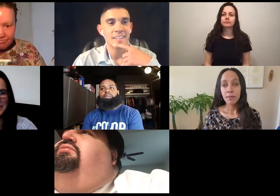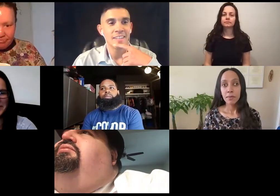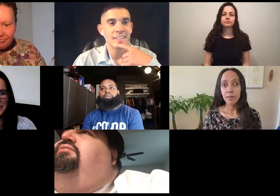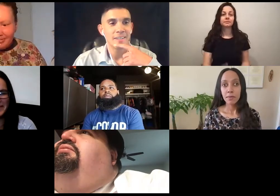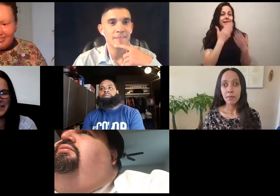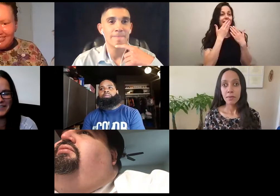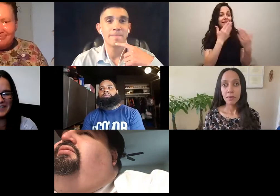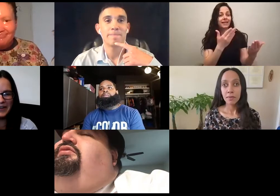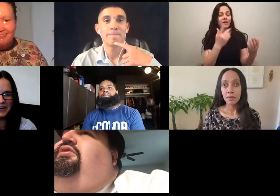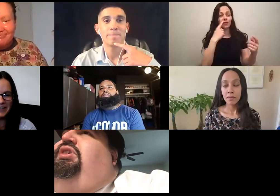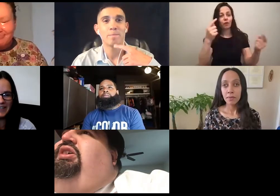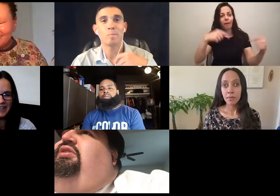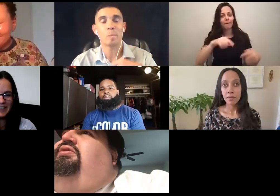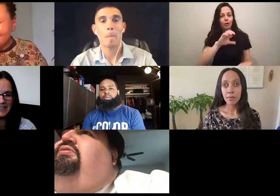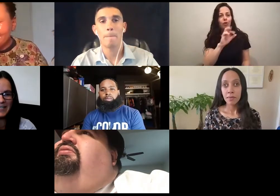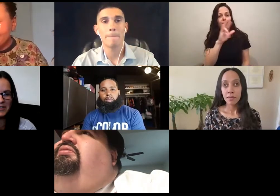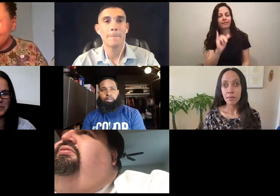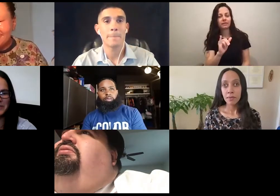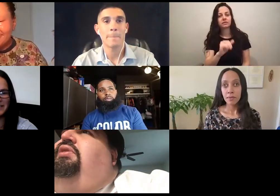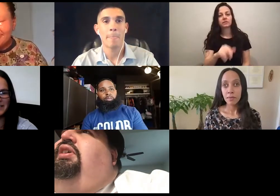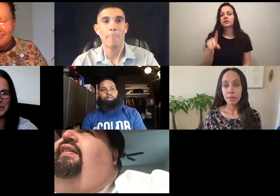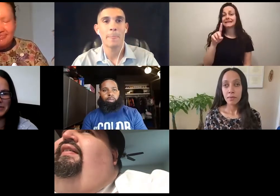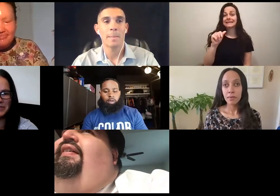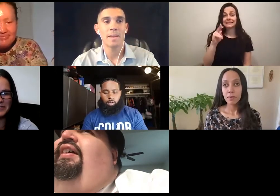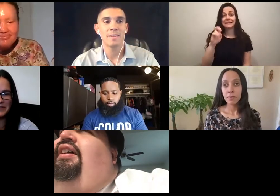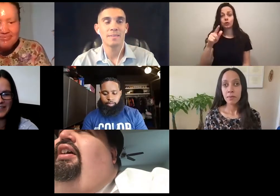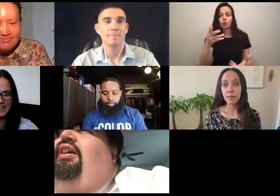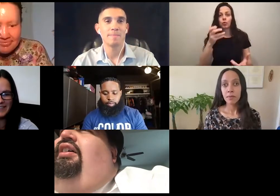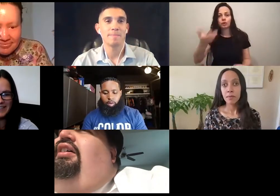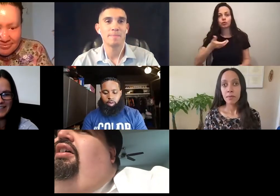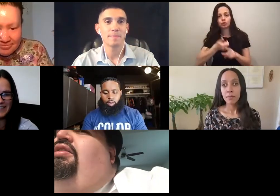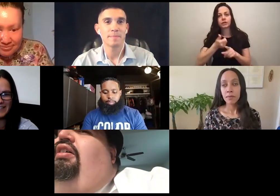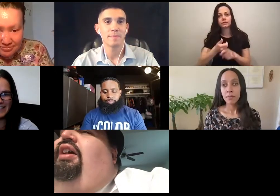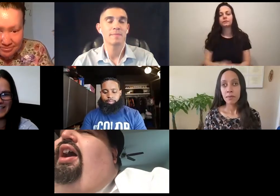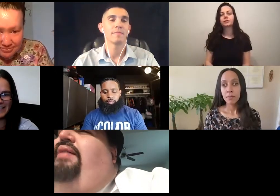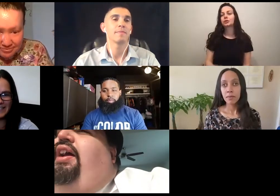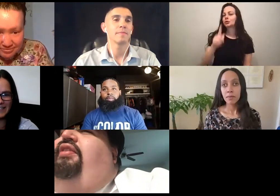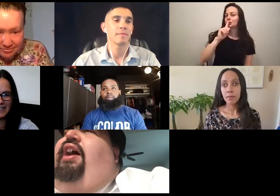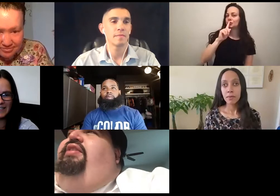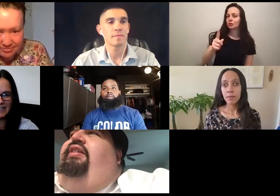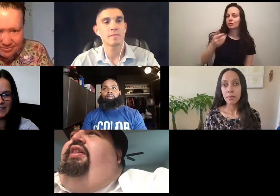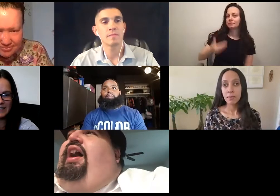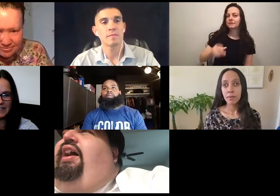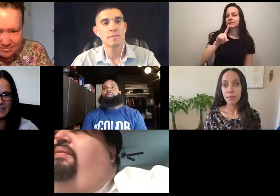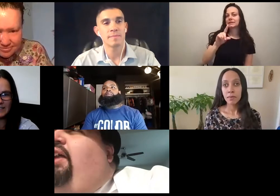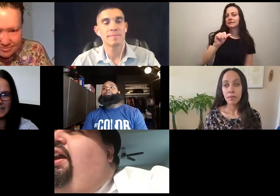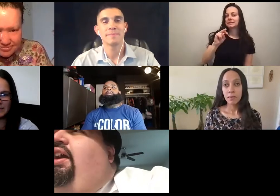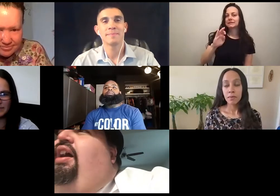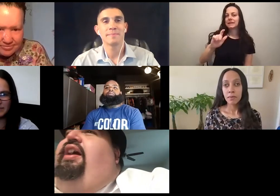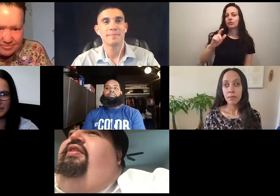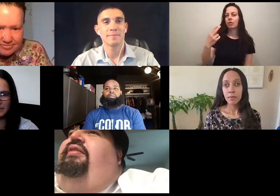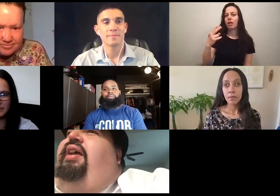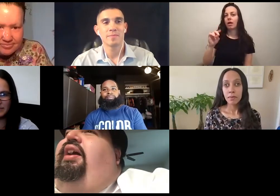Thank you so much for being here today, Carly. Daniel, would you like to introduce yourself next? Sure, I am Daniel Hodges. I am